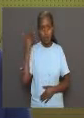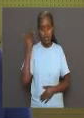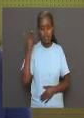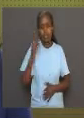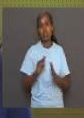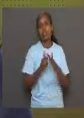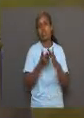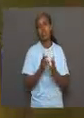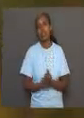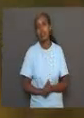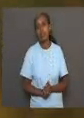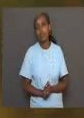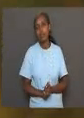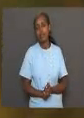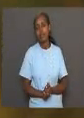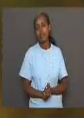us begin.